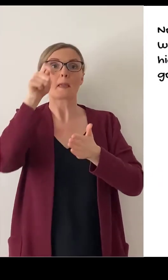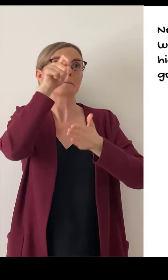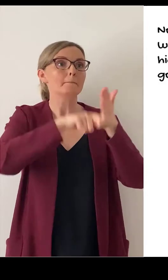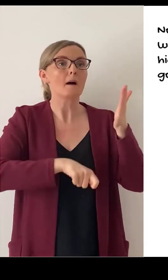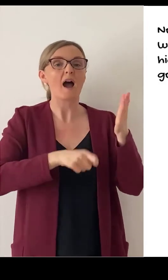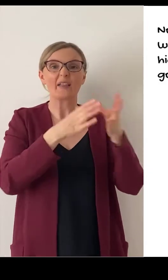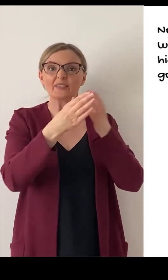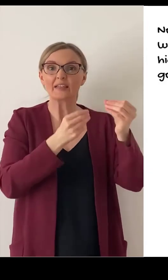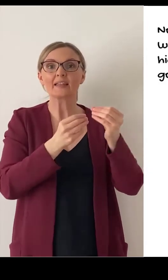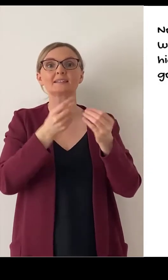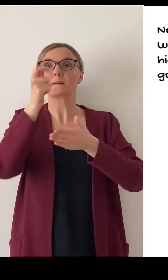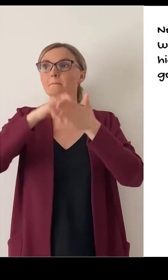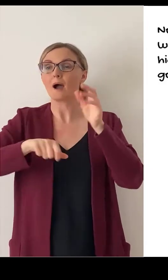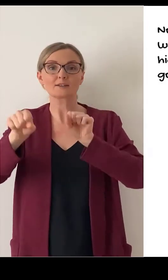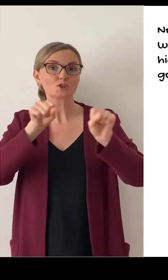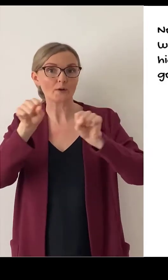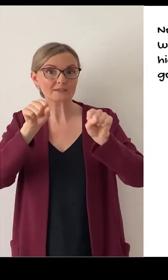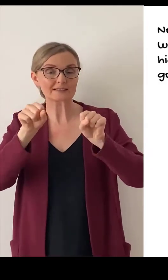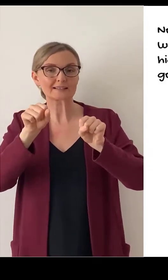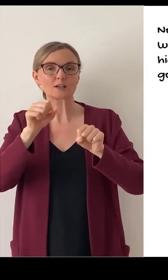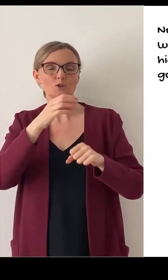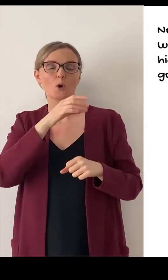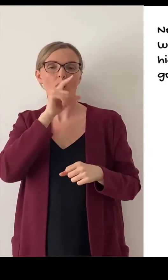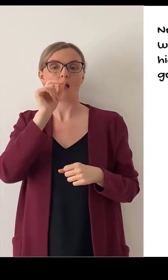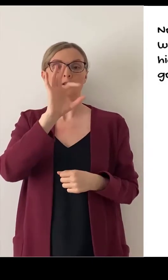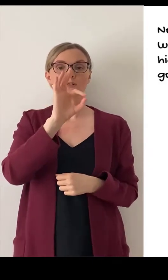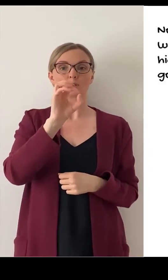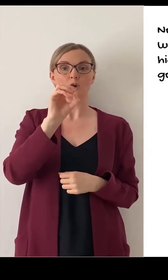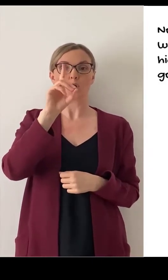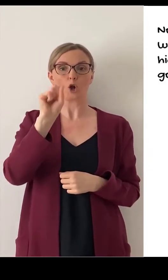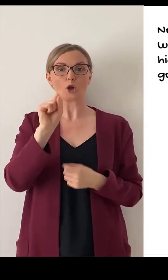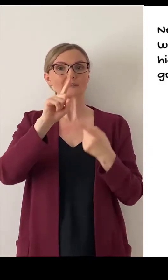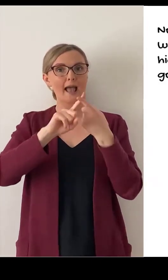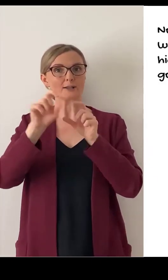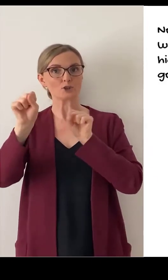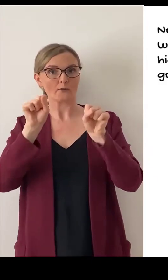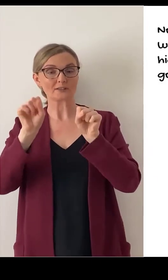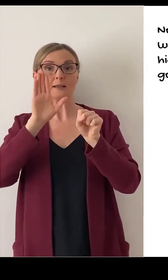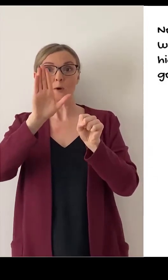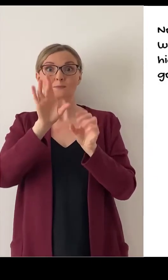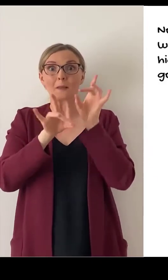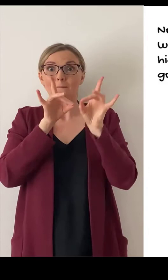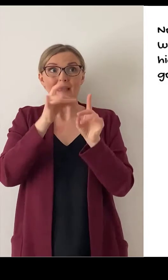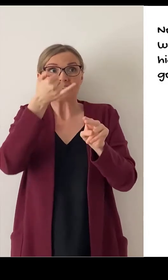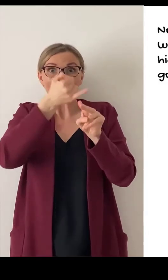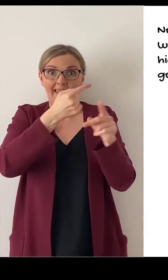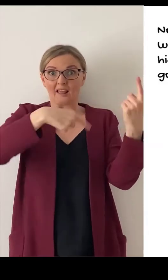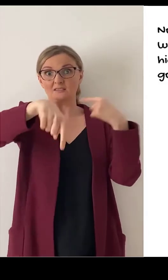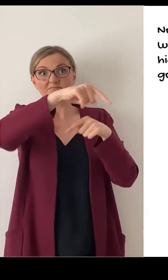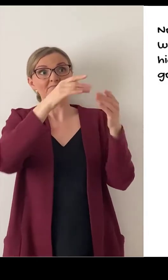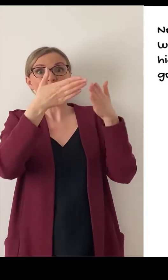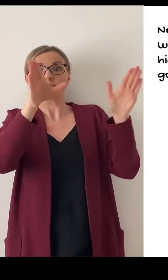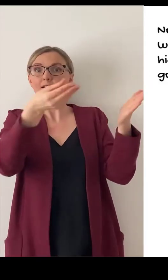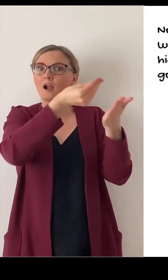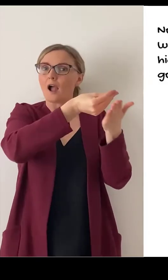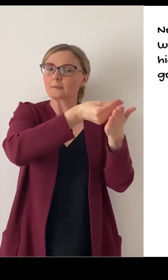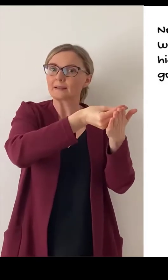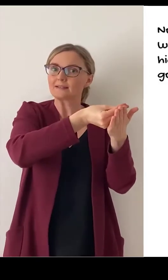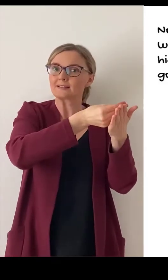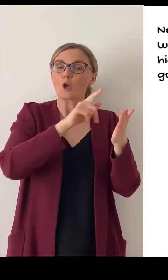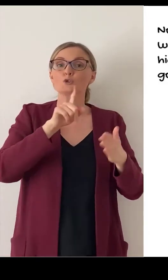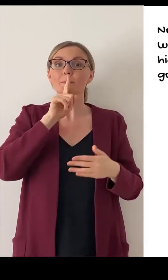services, and these goods and services need to be produced in the economy. So the firms see